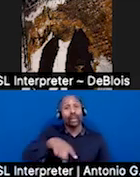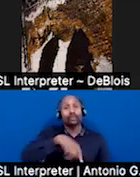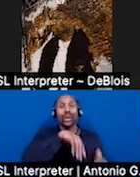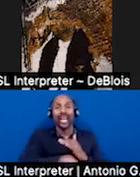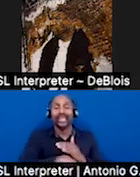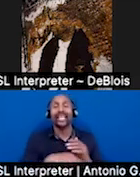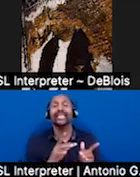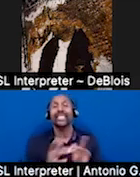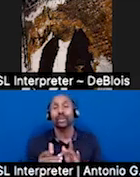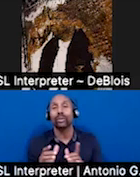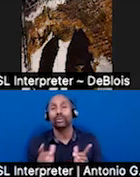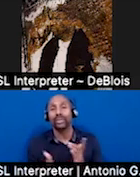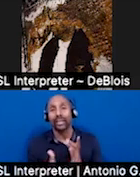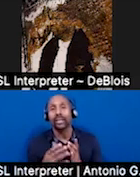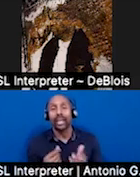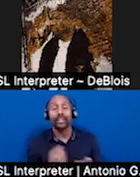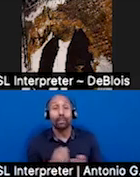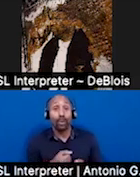support their children's use of it in school.